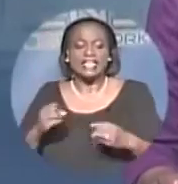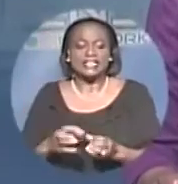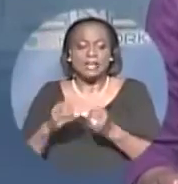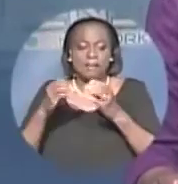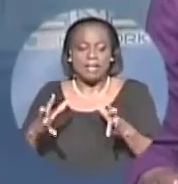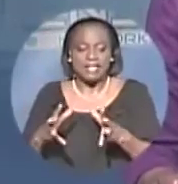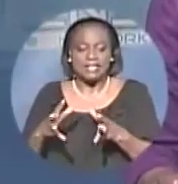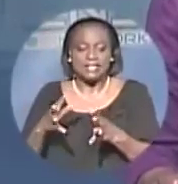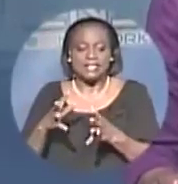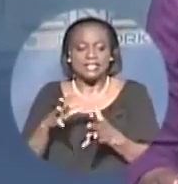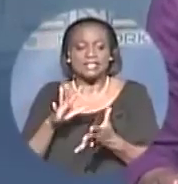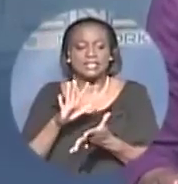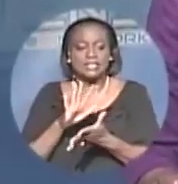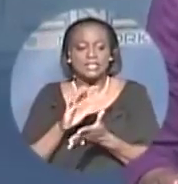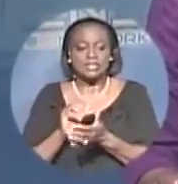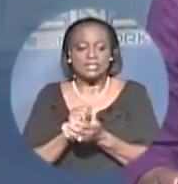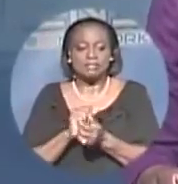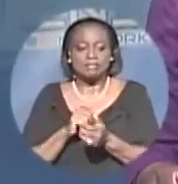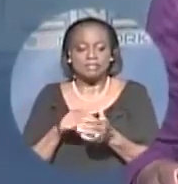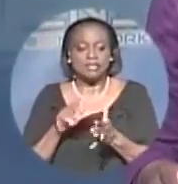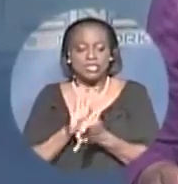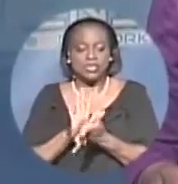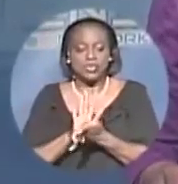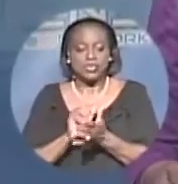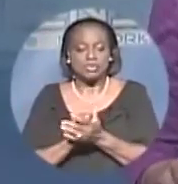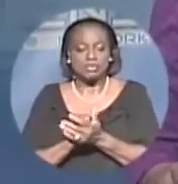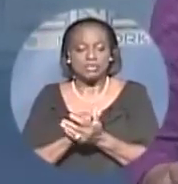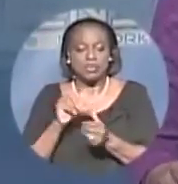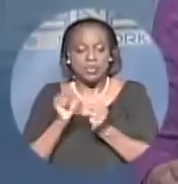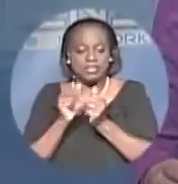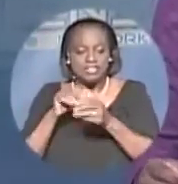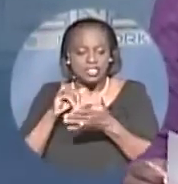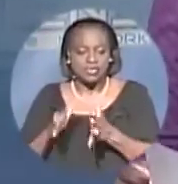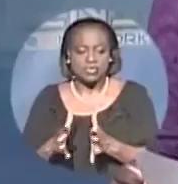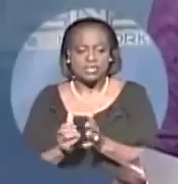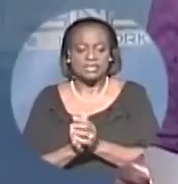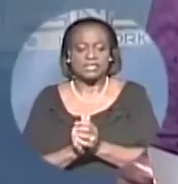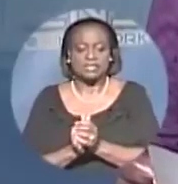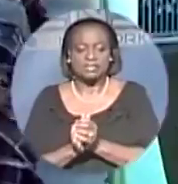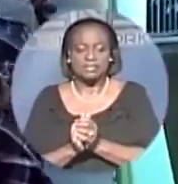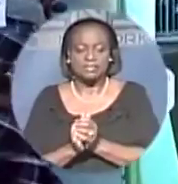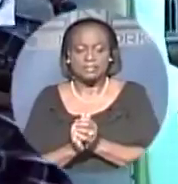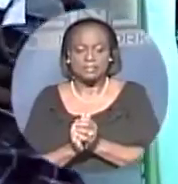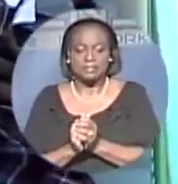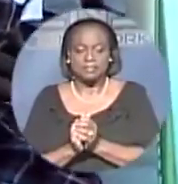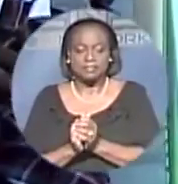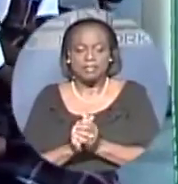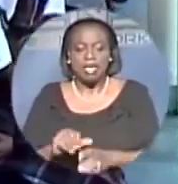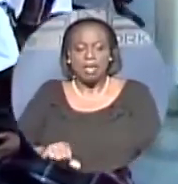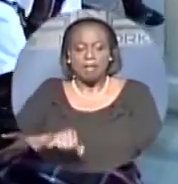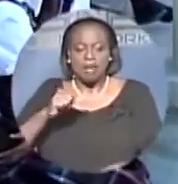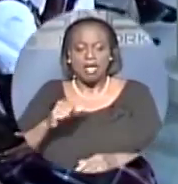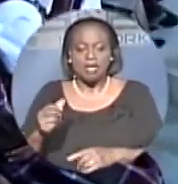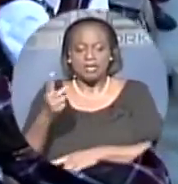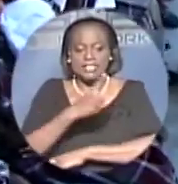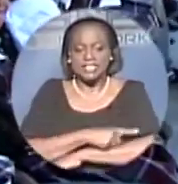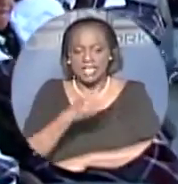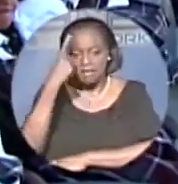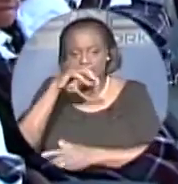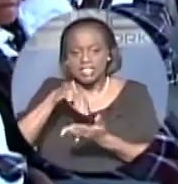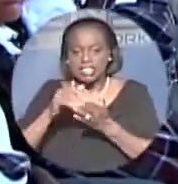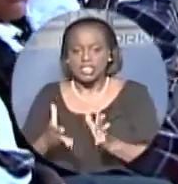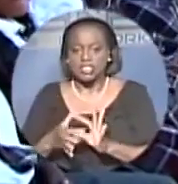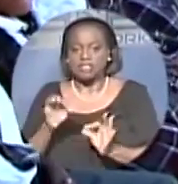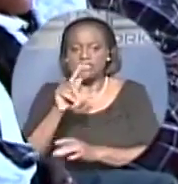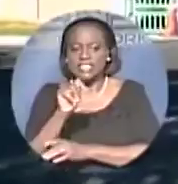population since an amalgamation is possible. Shanique Miller reports. A proud day for the students of the T.G. Glover